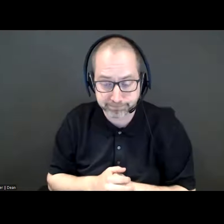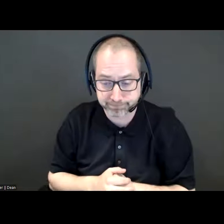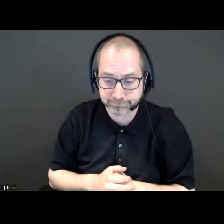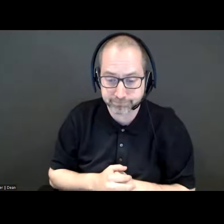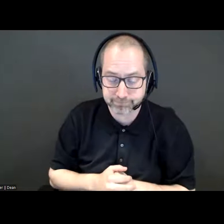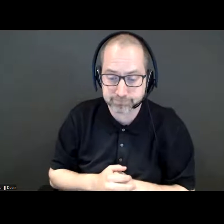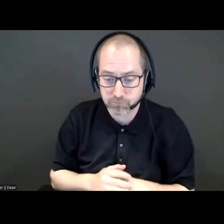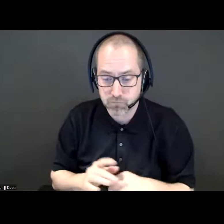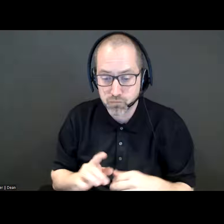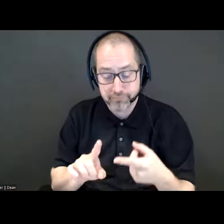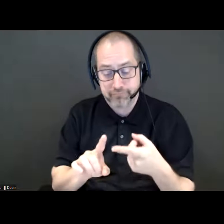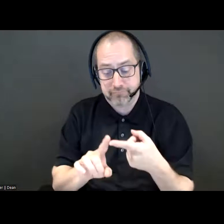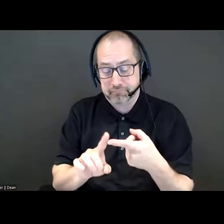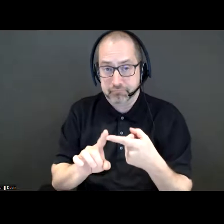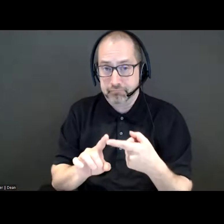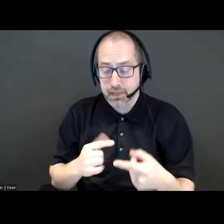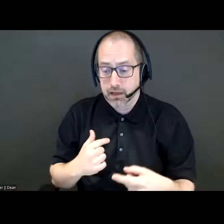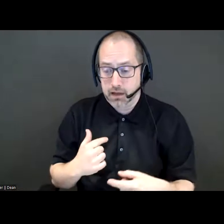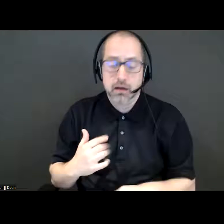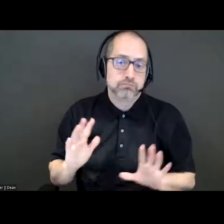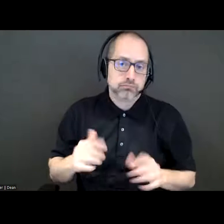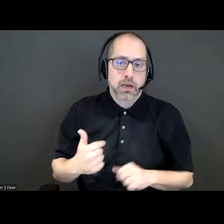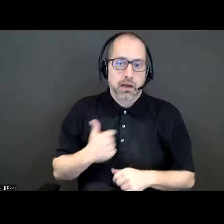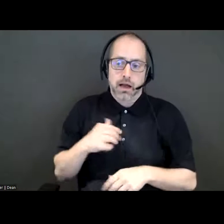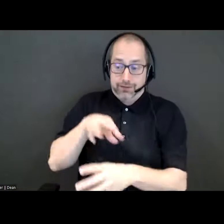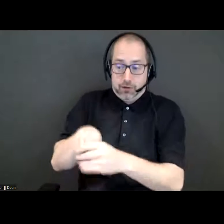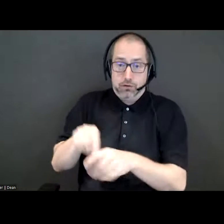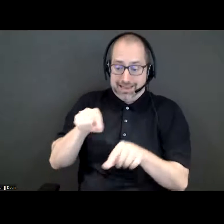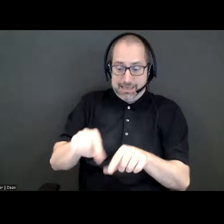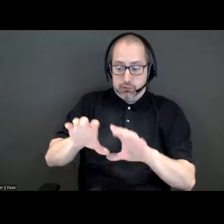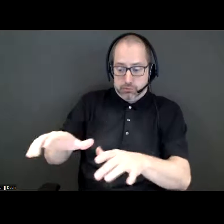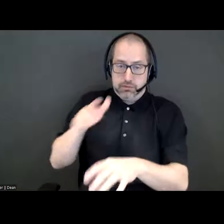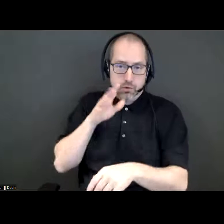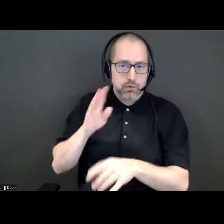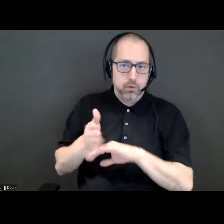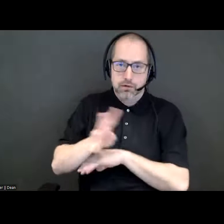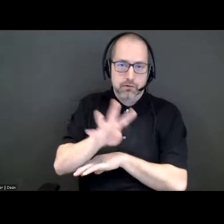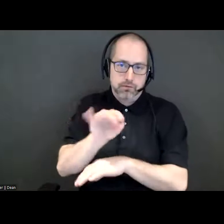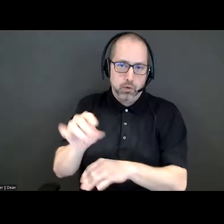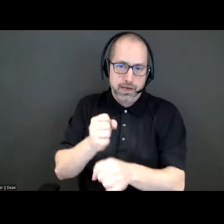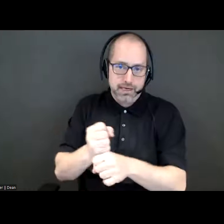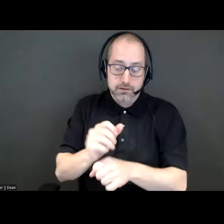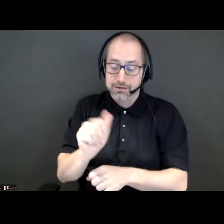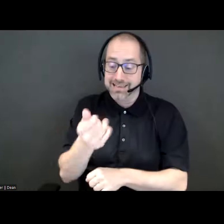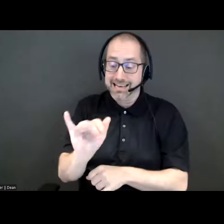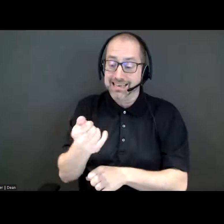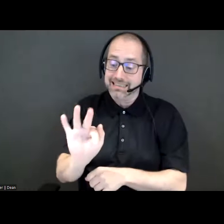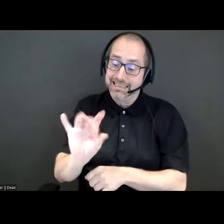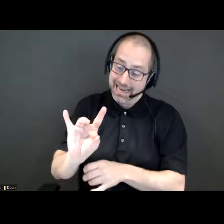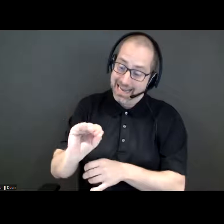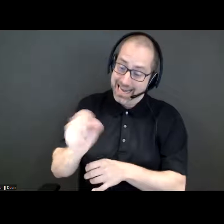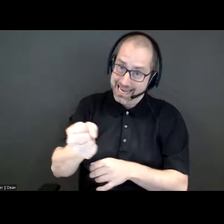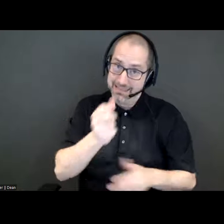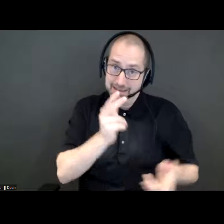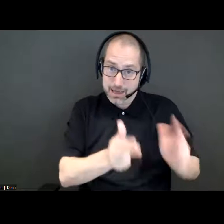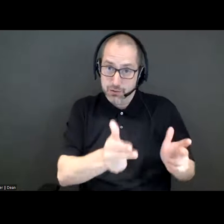So I've been involved in these groups for about 40 years. In the 80s in Calgary, four of us